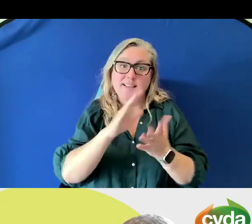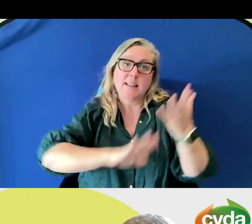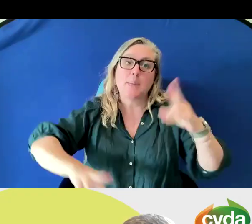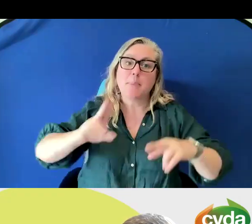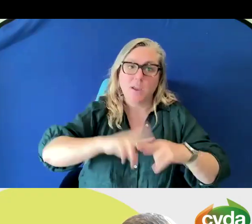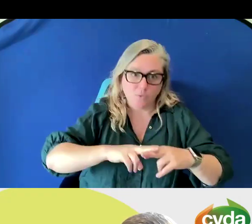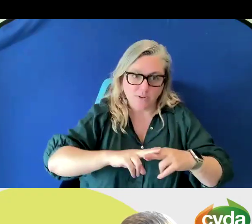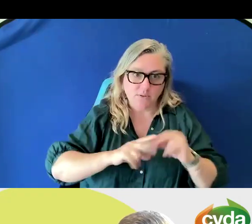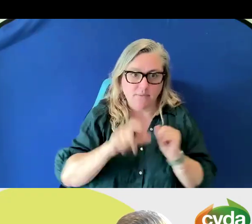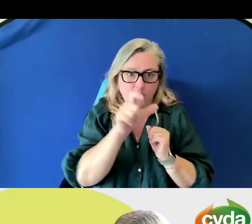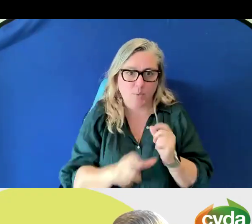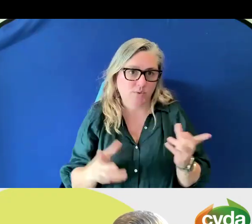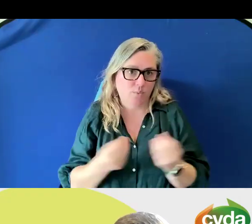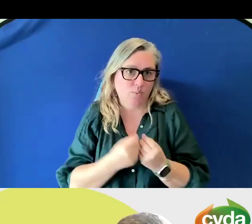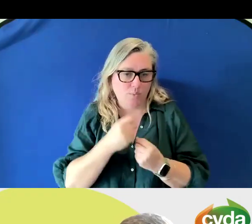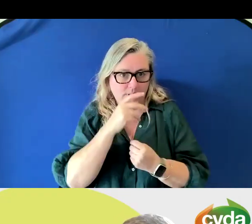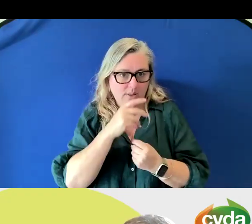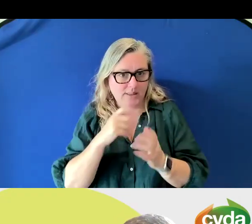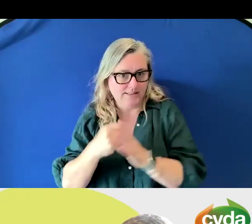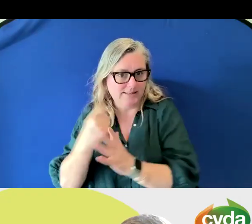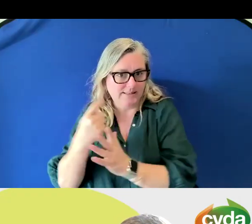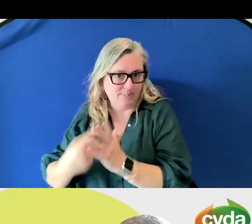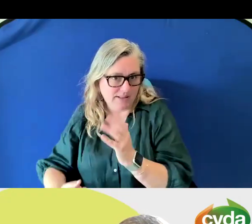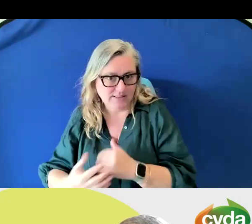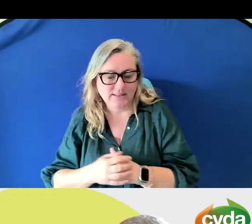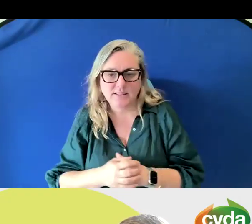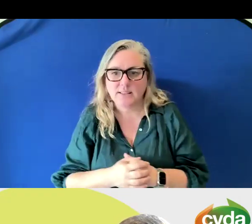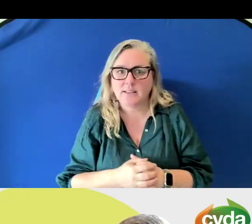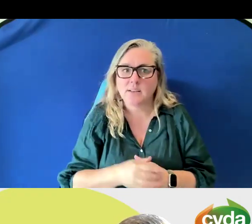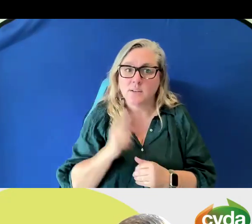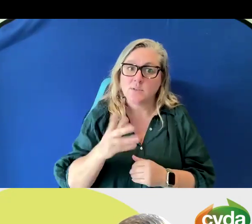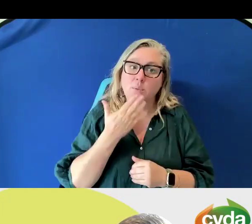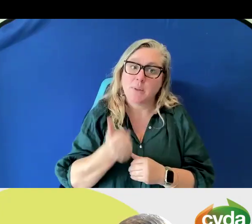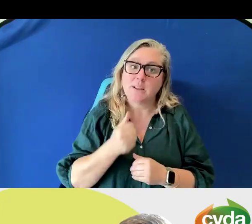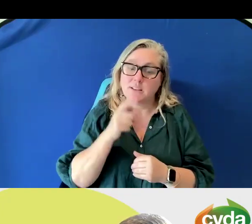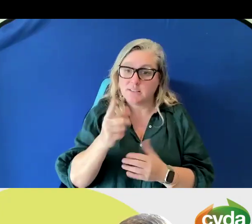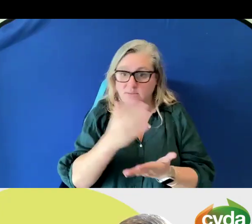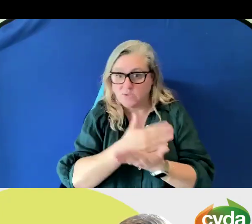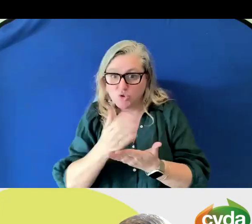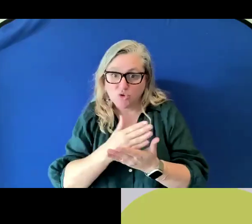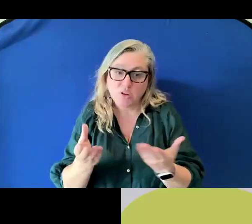that experience to her work. Over to you, Sonia, to take us through the first look at the resources.